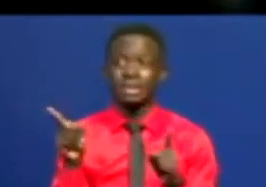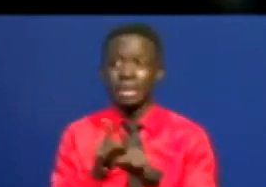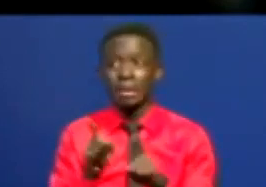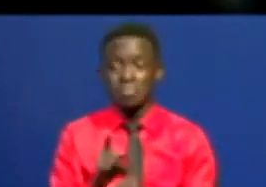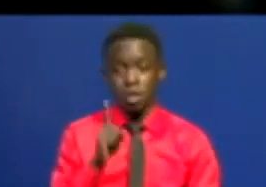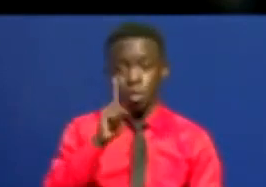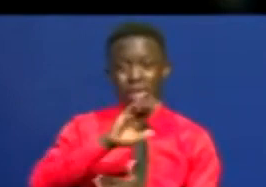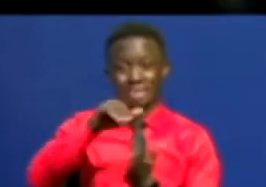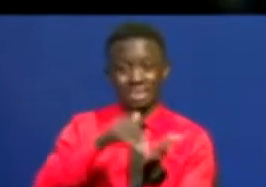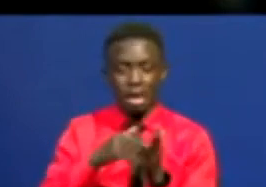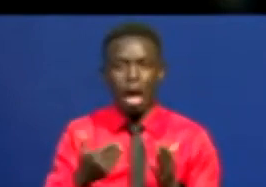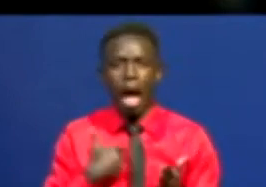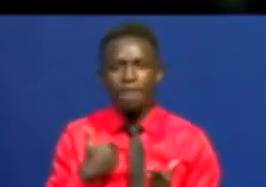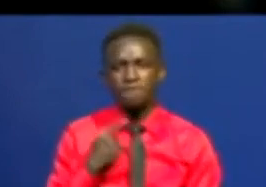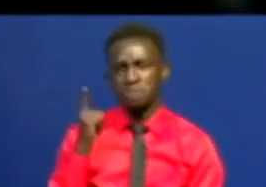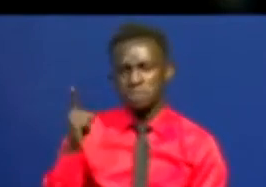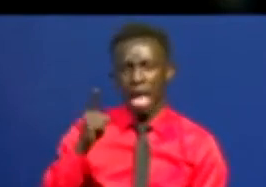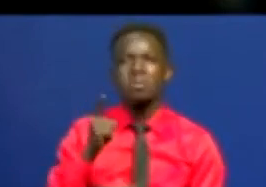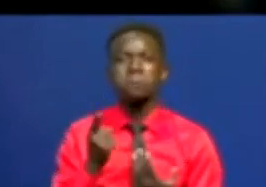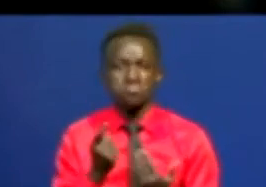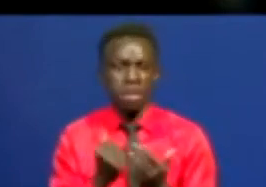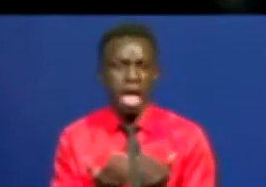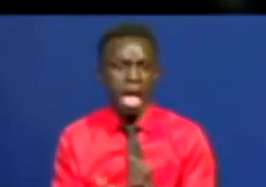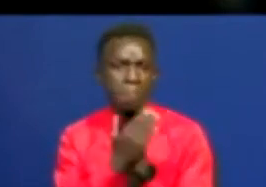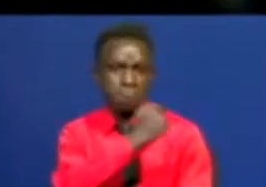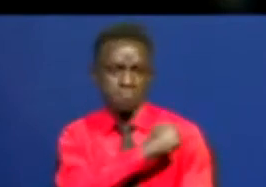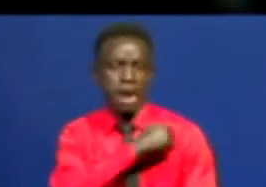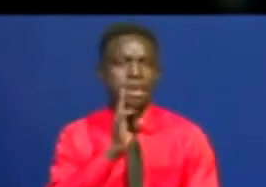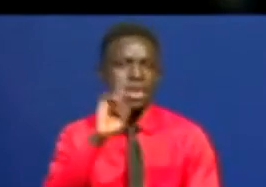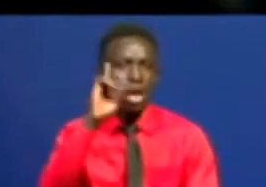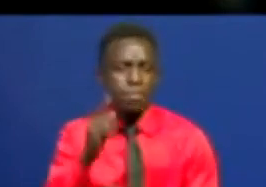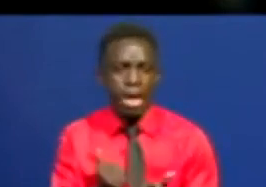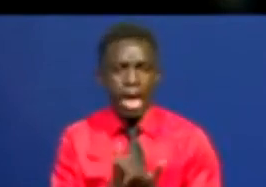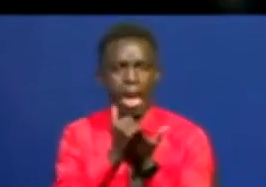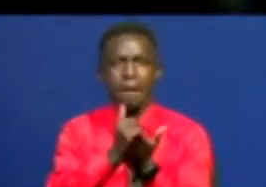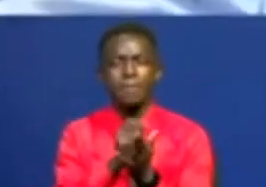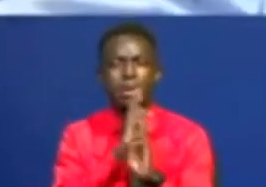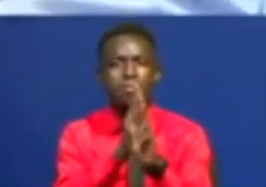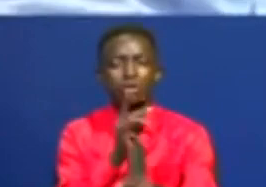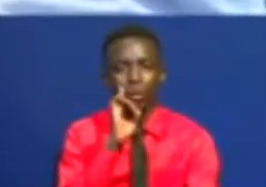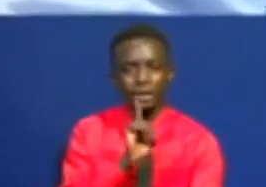centers offering this particular therapy in Nairobi and has prepared the following report.